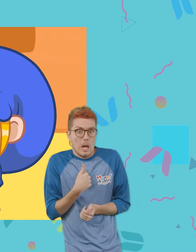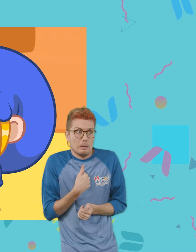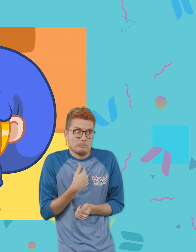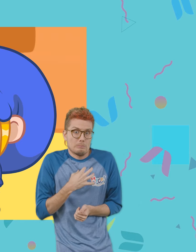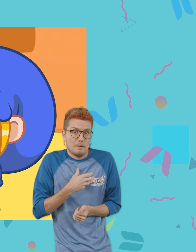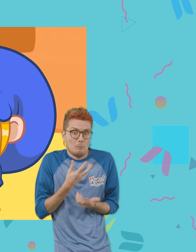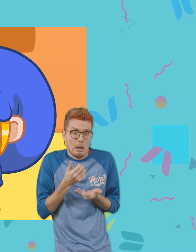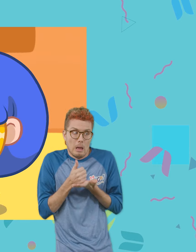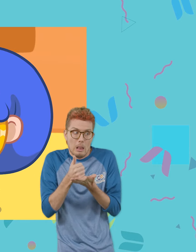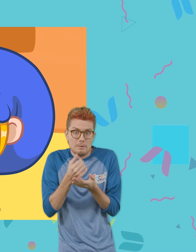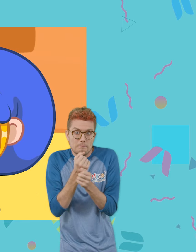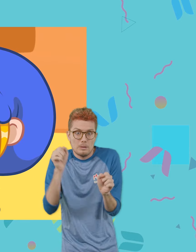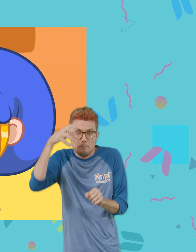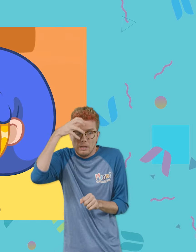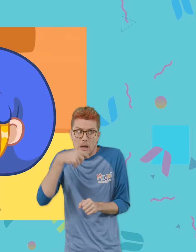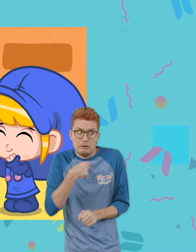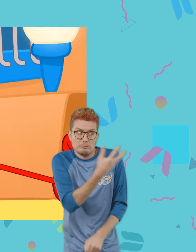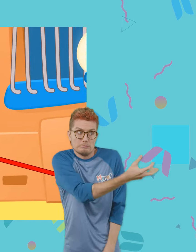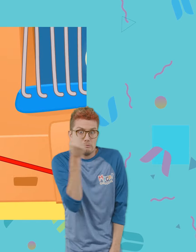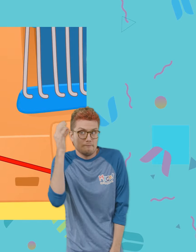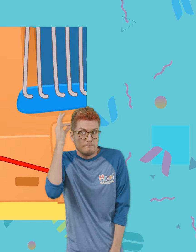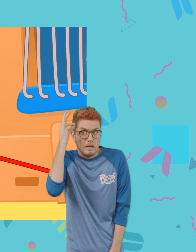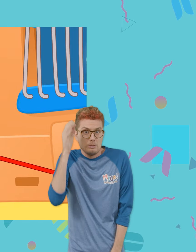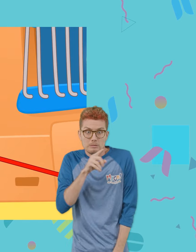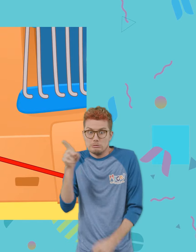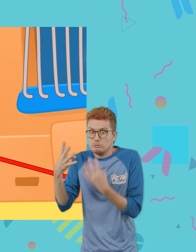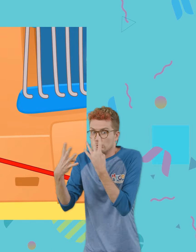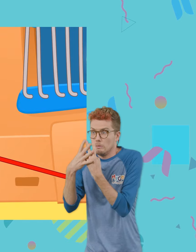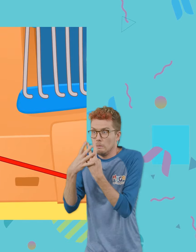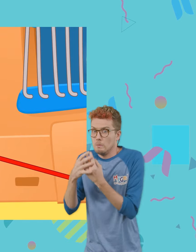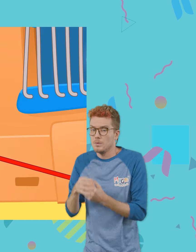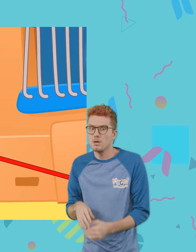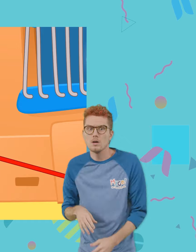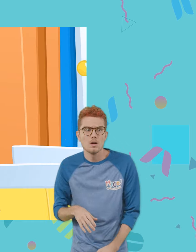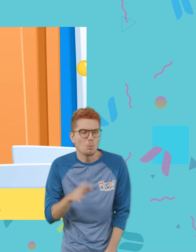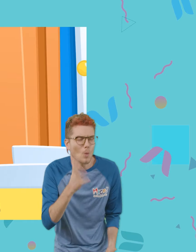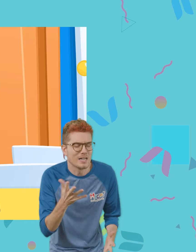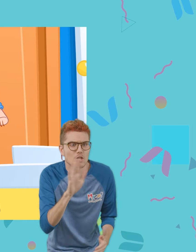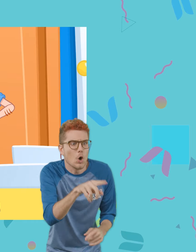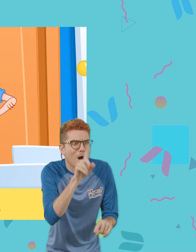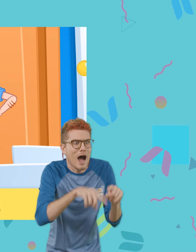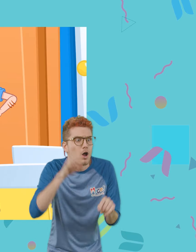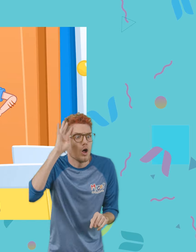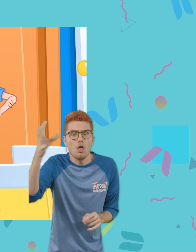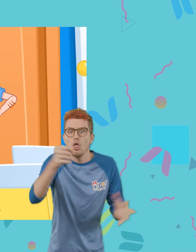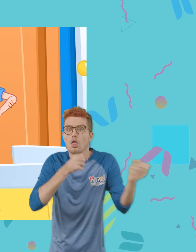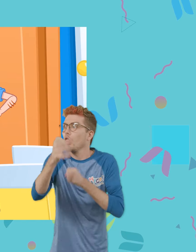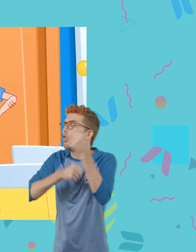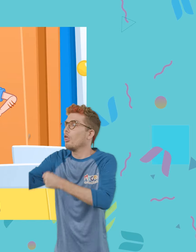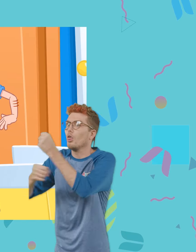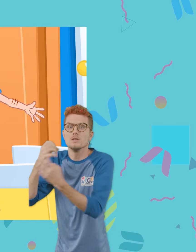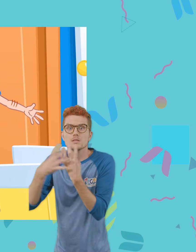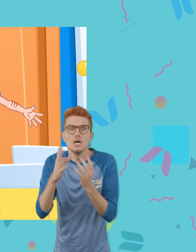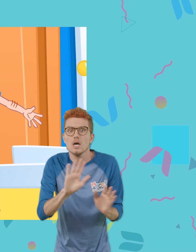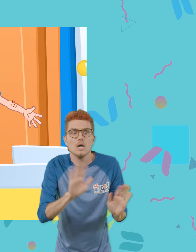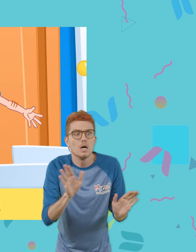Oh. Morphle wanted to free Mila, and Morphle take Vanderpoos to jail. What? Oh, no. You can't just take people